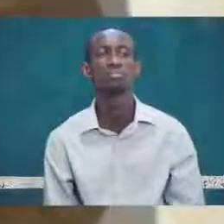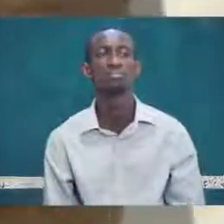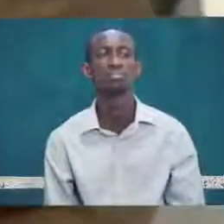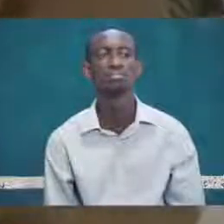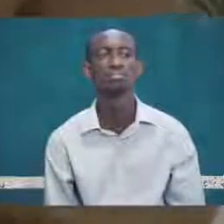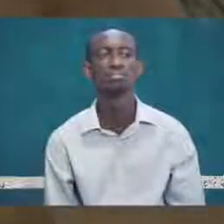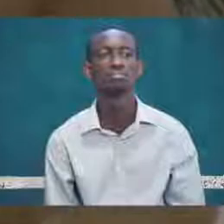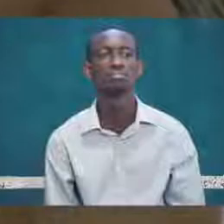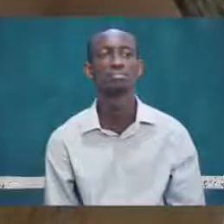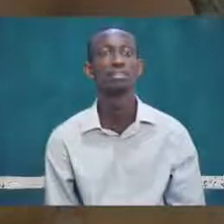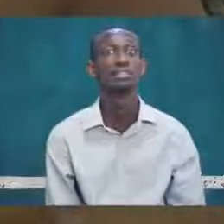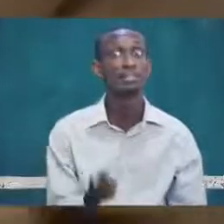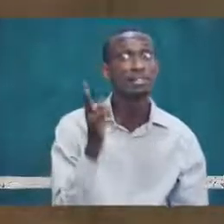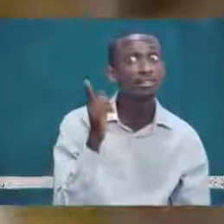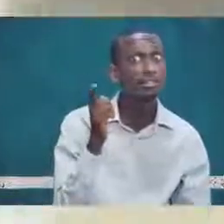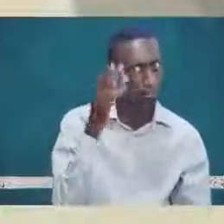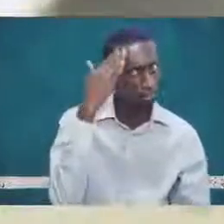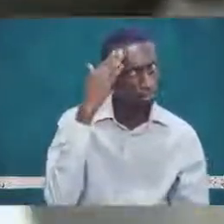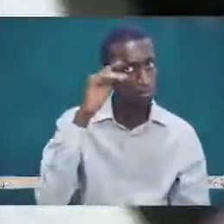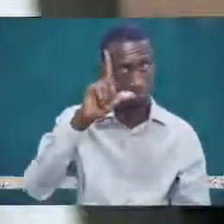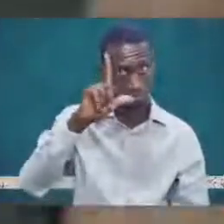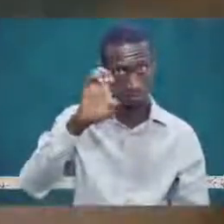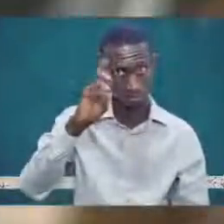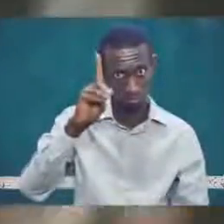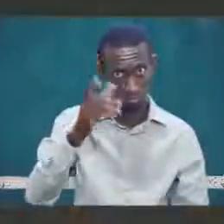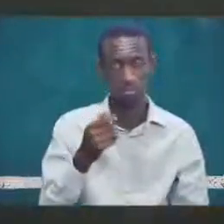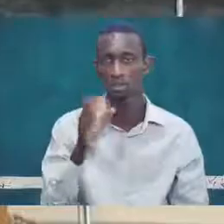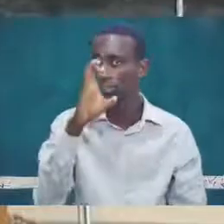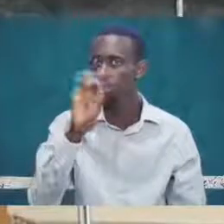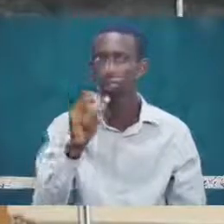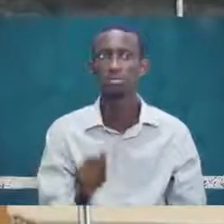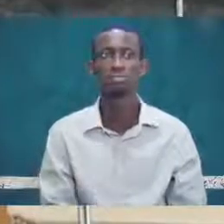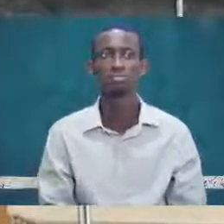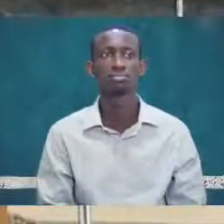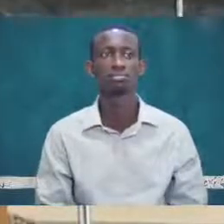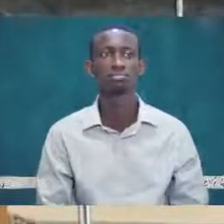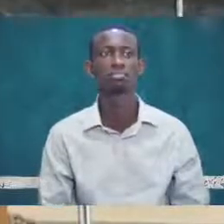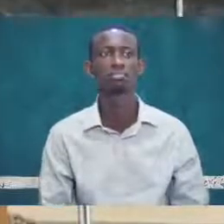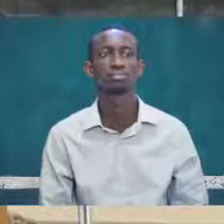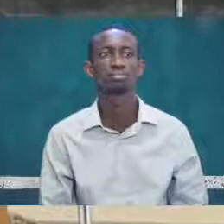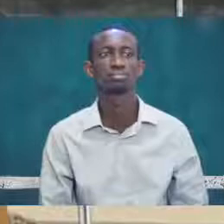This was lead carbonate, remember? So lead carbonate,